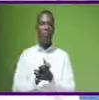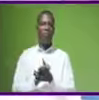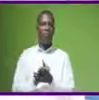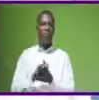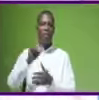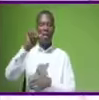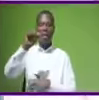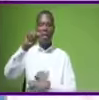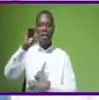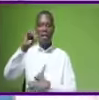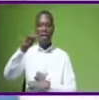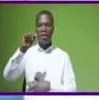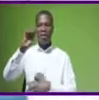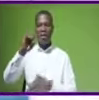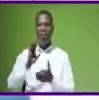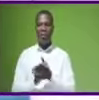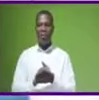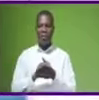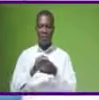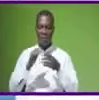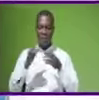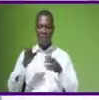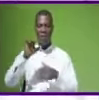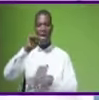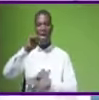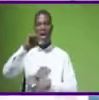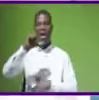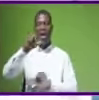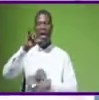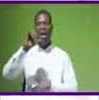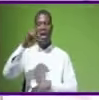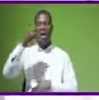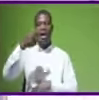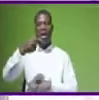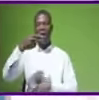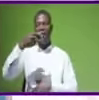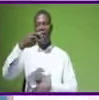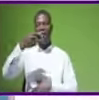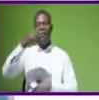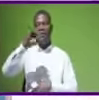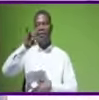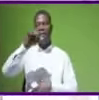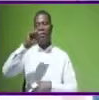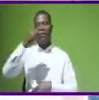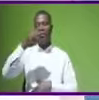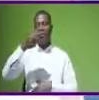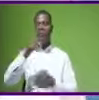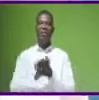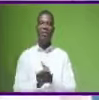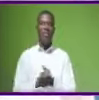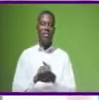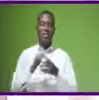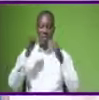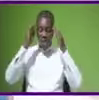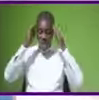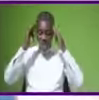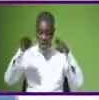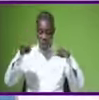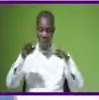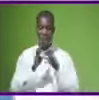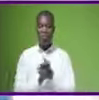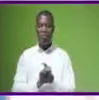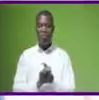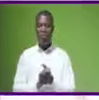agoro o ya laji yes. Praise the Lord. Hallelujah. And the Kremodia